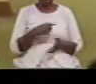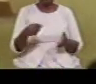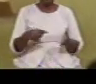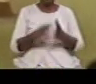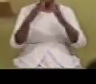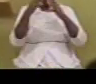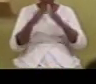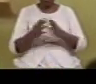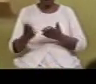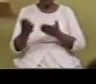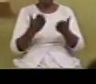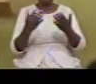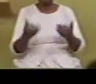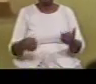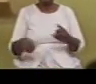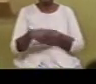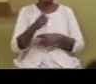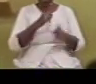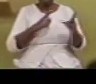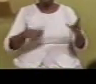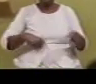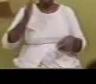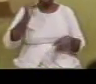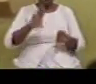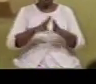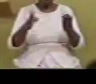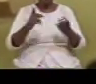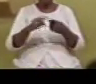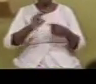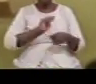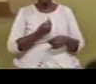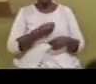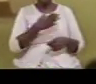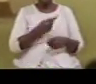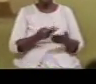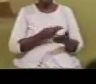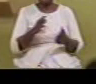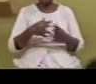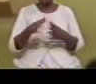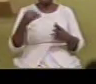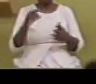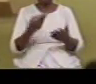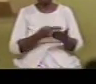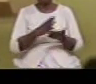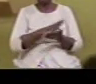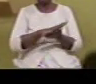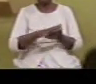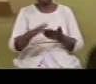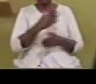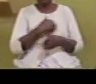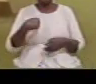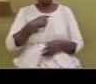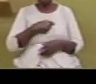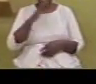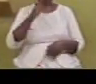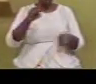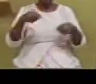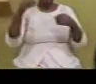today, the Lord will hope unto the gate of righteousness and will go in.